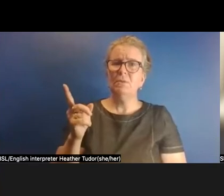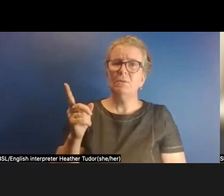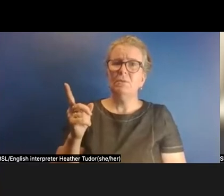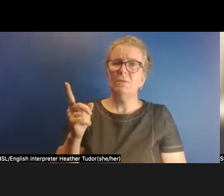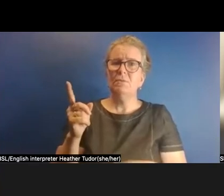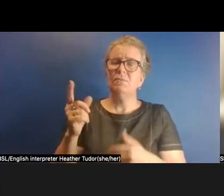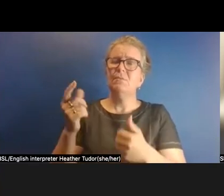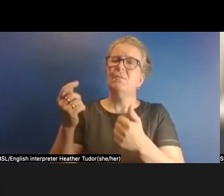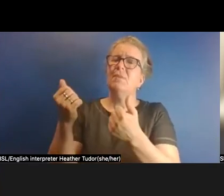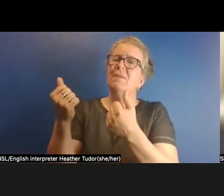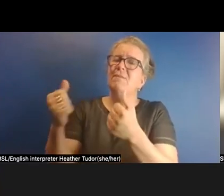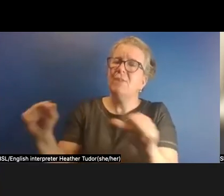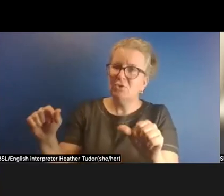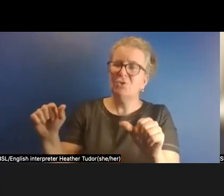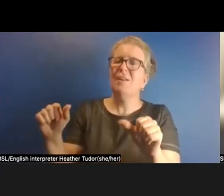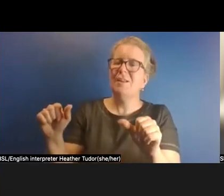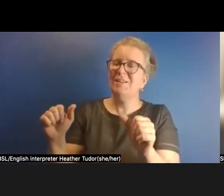able to still be together,